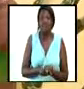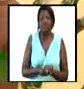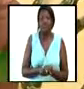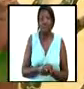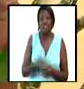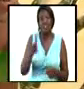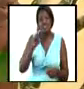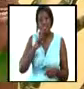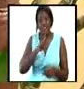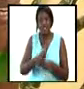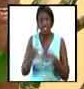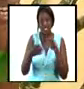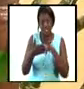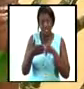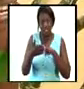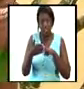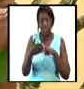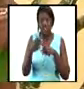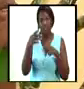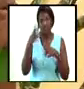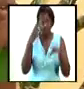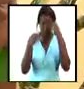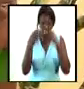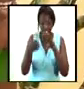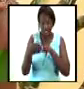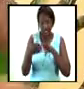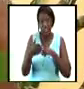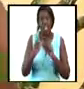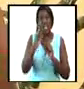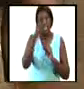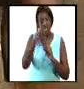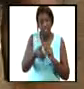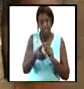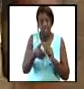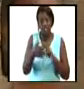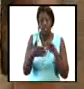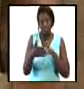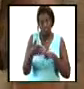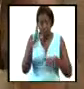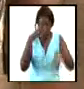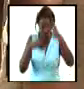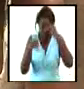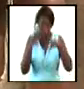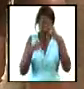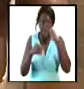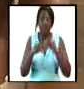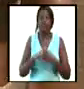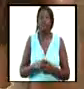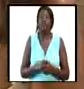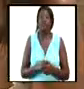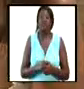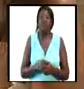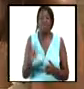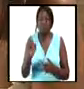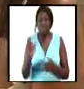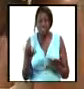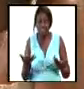You first learn to read, later you read to learn. No.